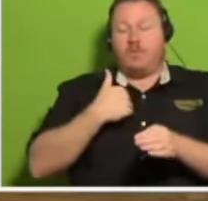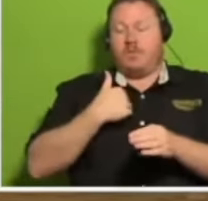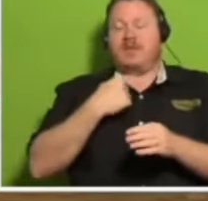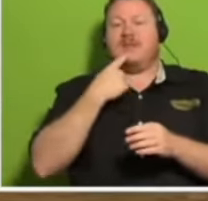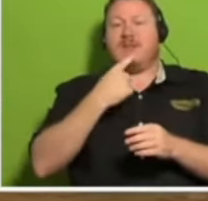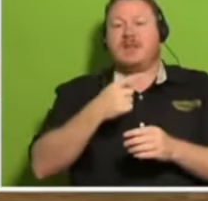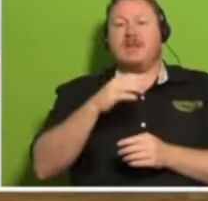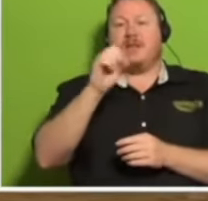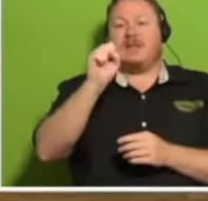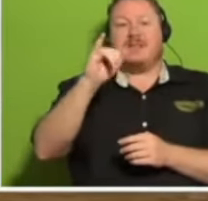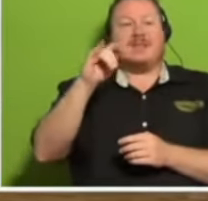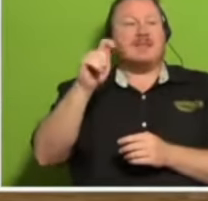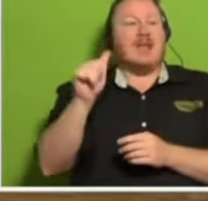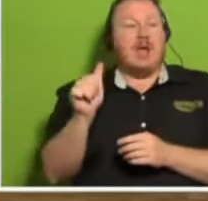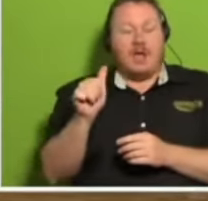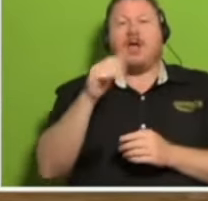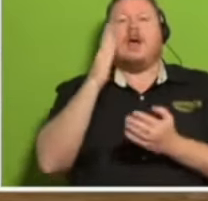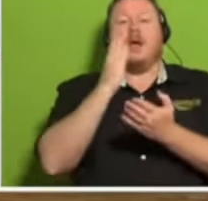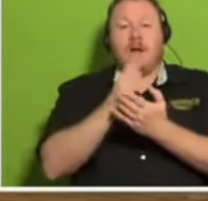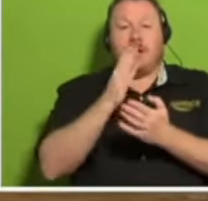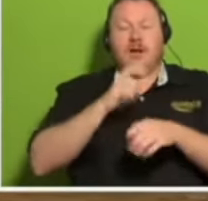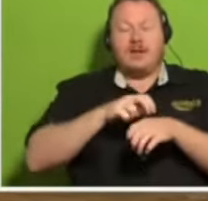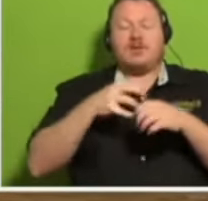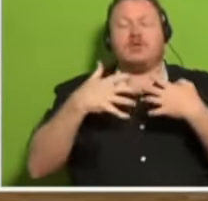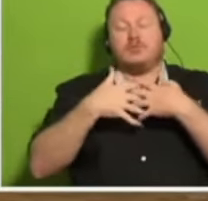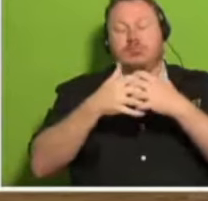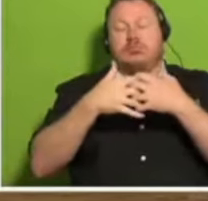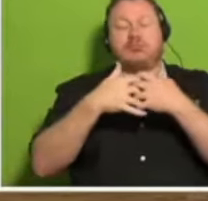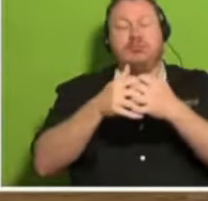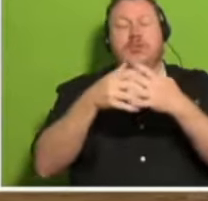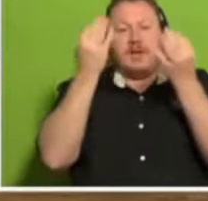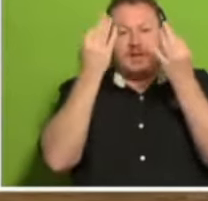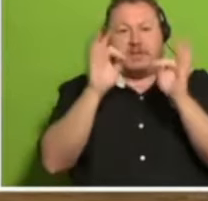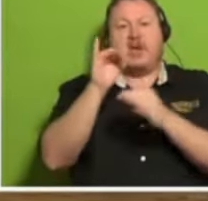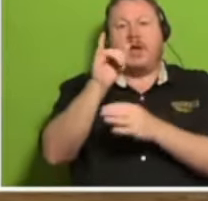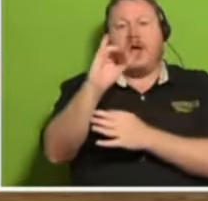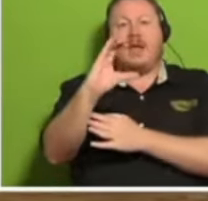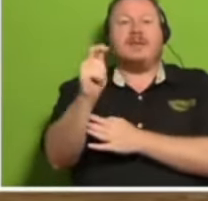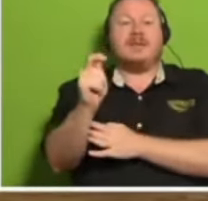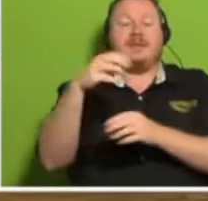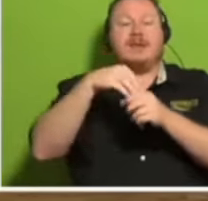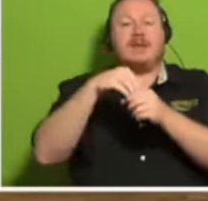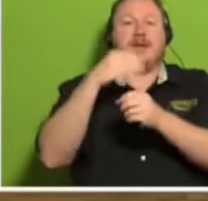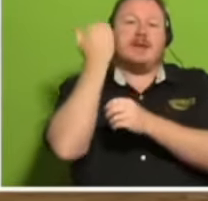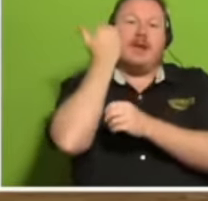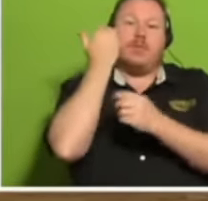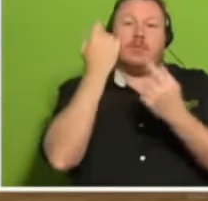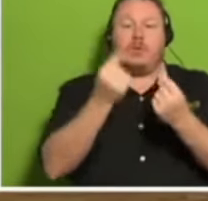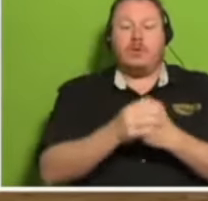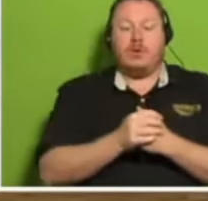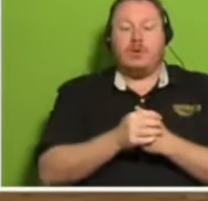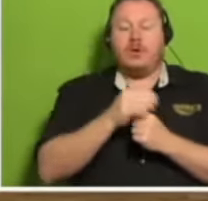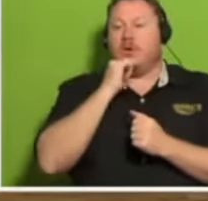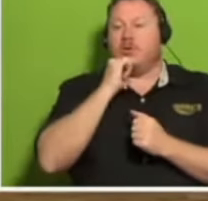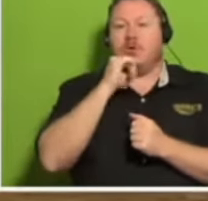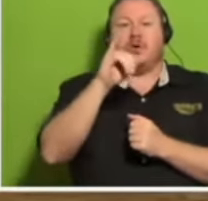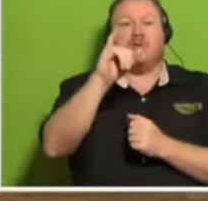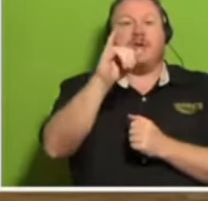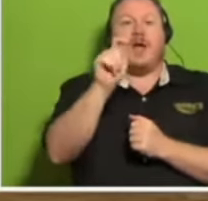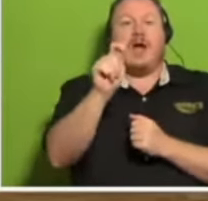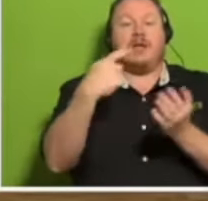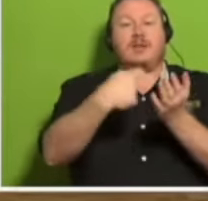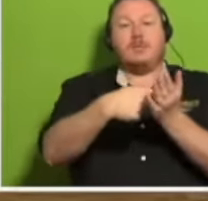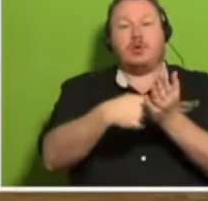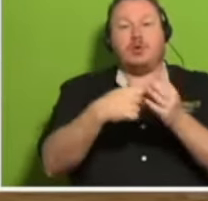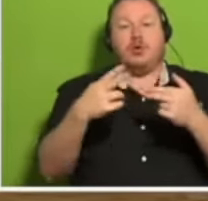to re-establish itself as the leading expert on ICT matters in government rather than just being an IT procurement